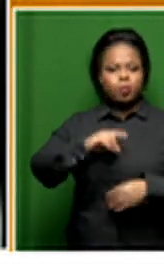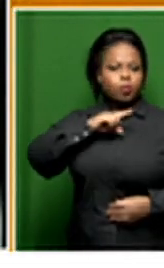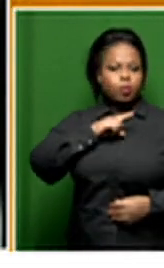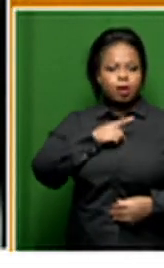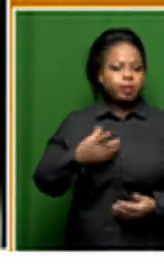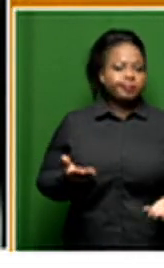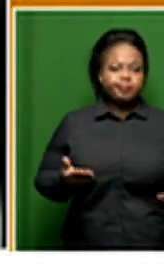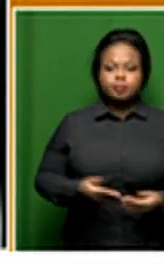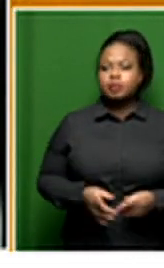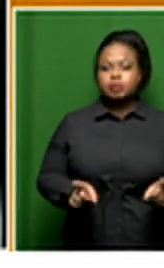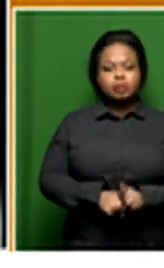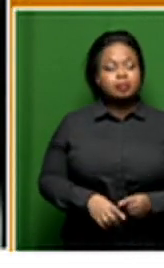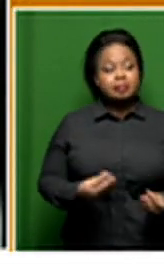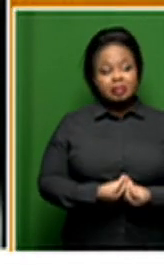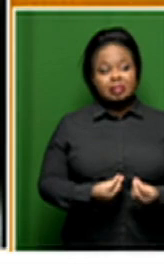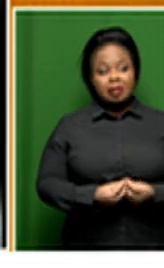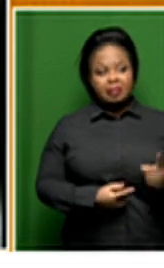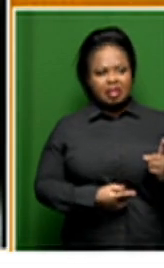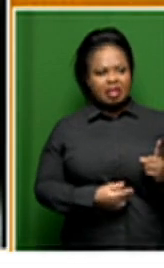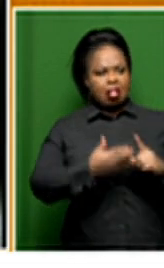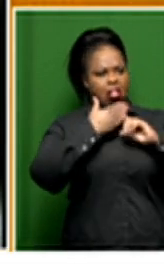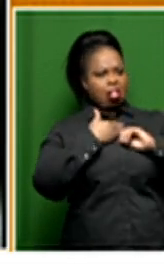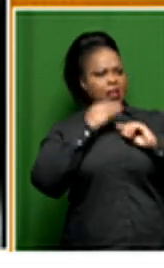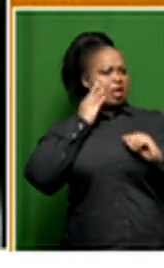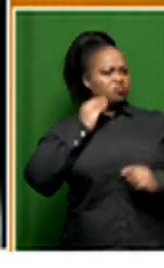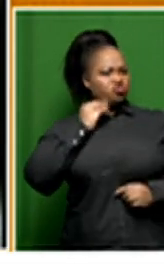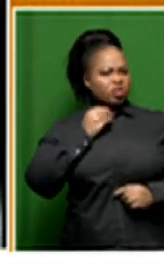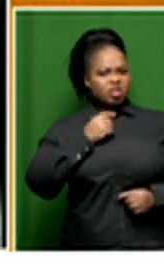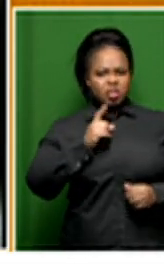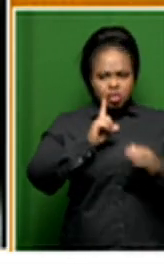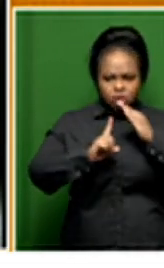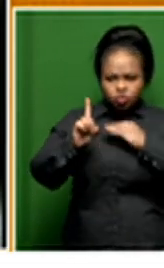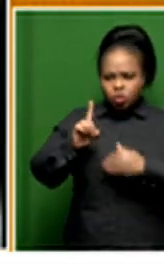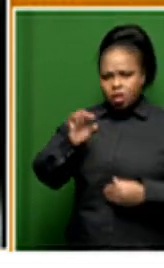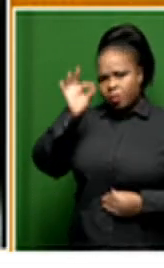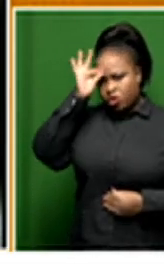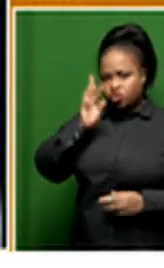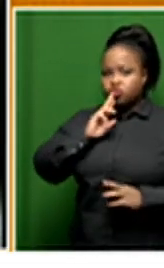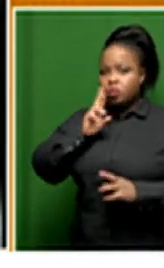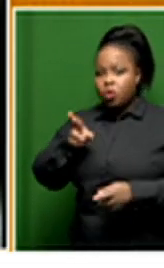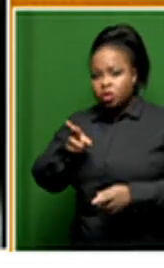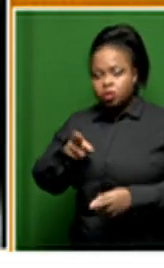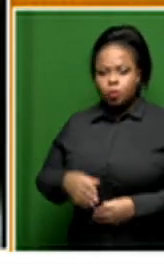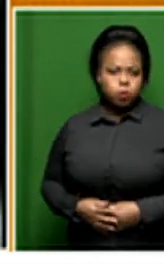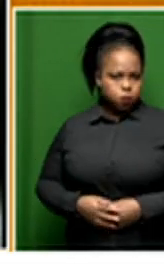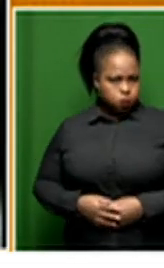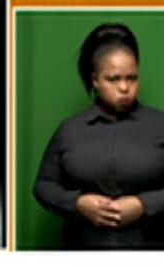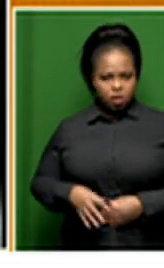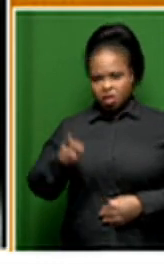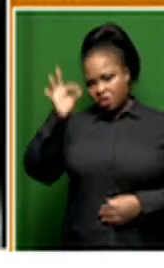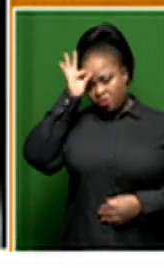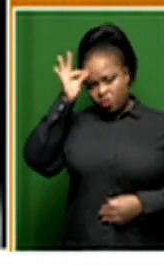find that even when something is committed against anybody in this community, going into a police station to report it, the manner in which you're